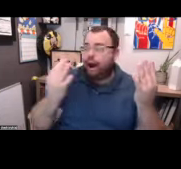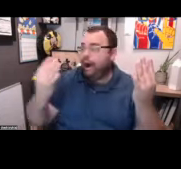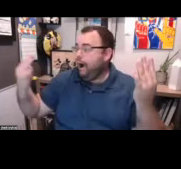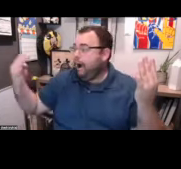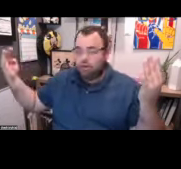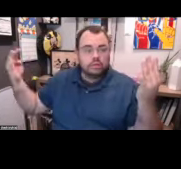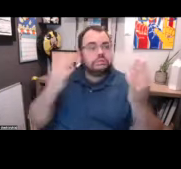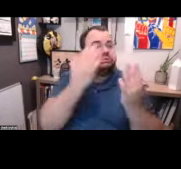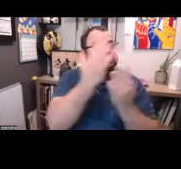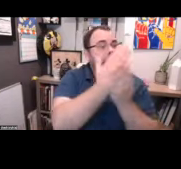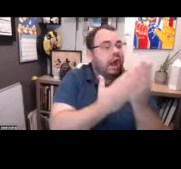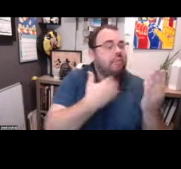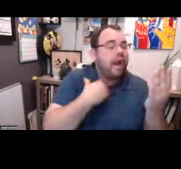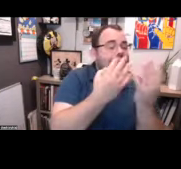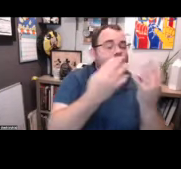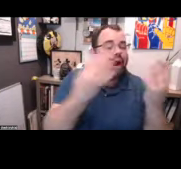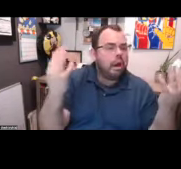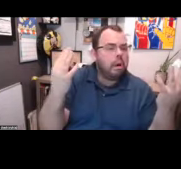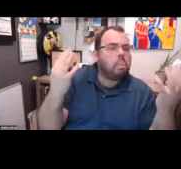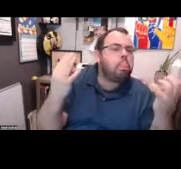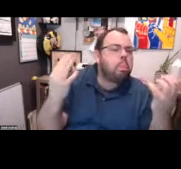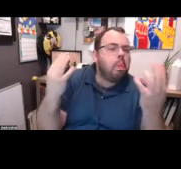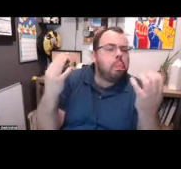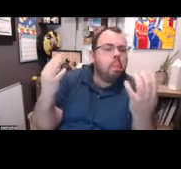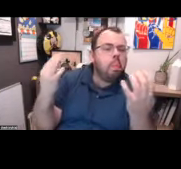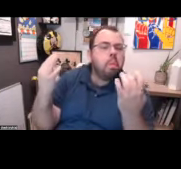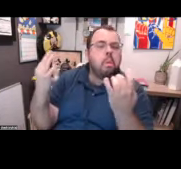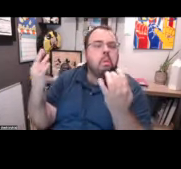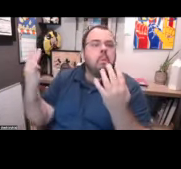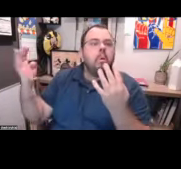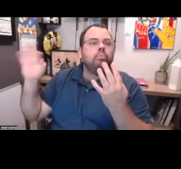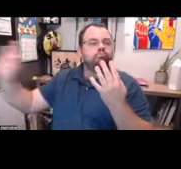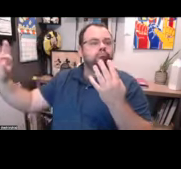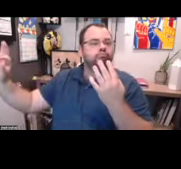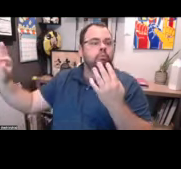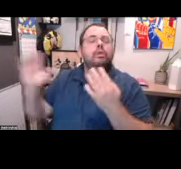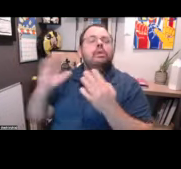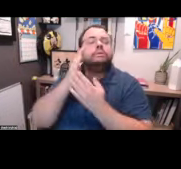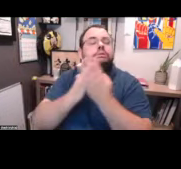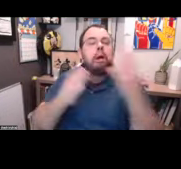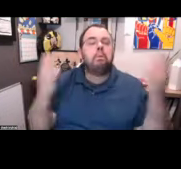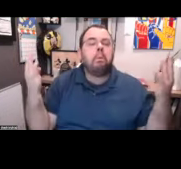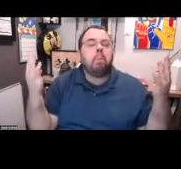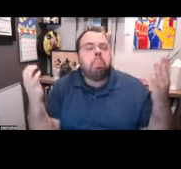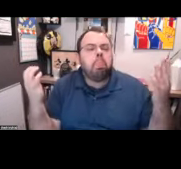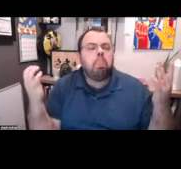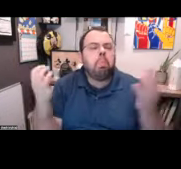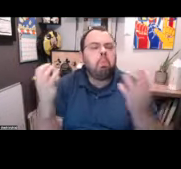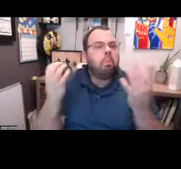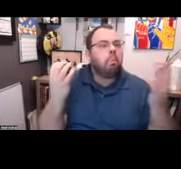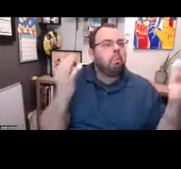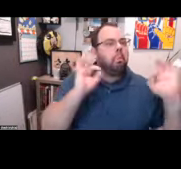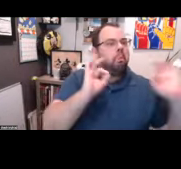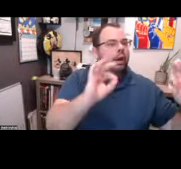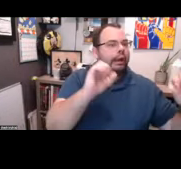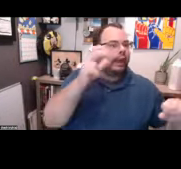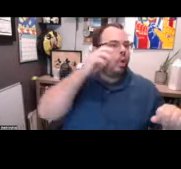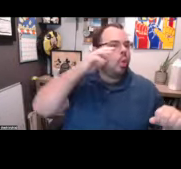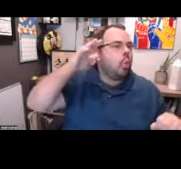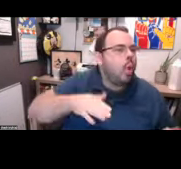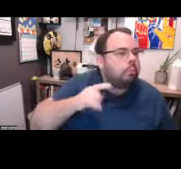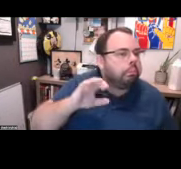for different frequencies. And so you have all of them. Some of them, kind of break off, in the end. Some of them are